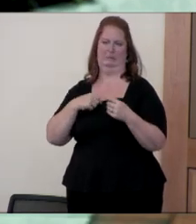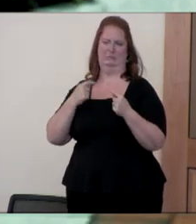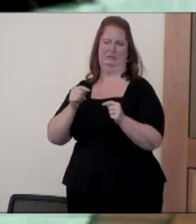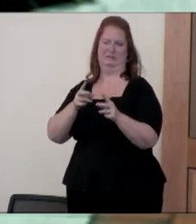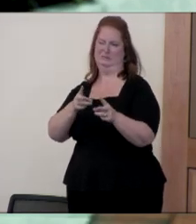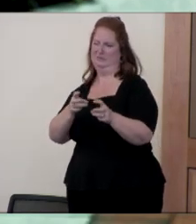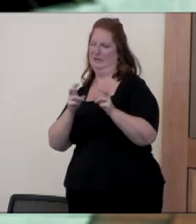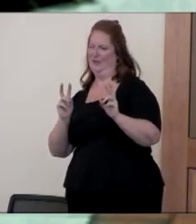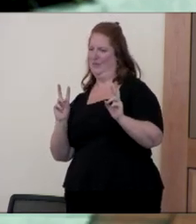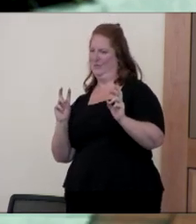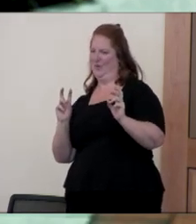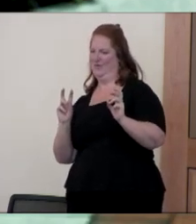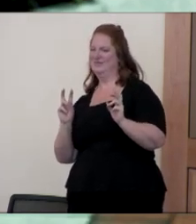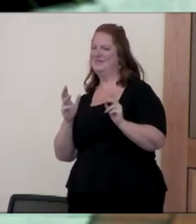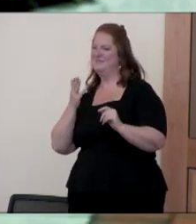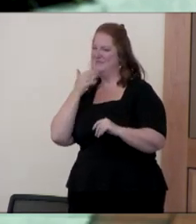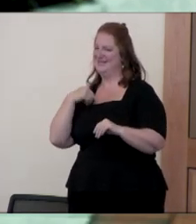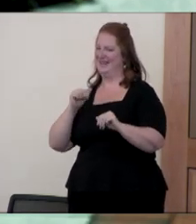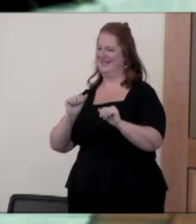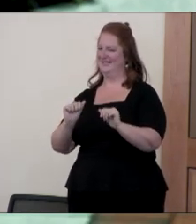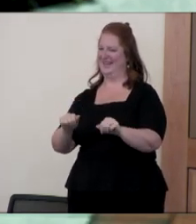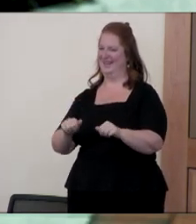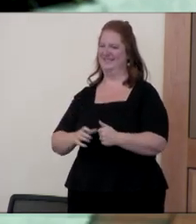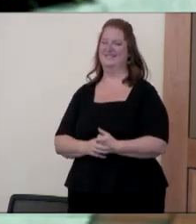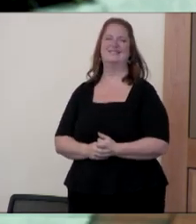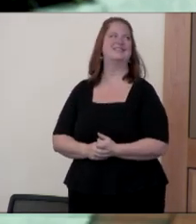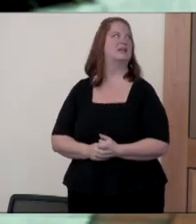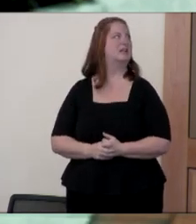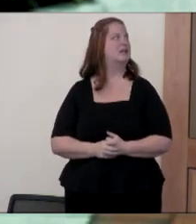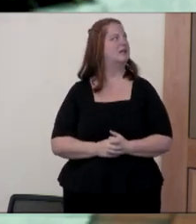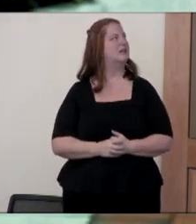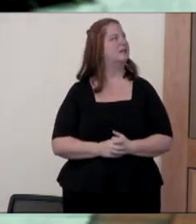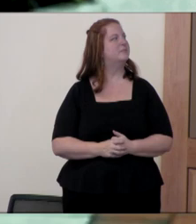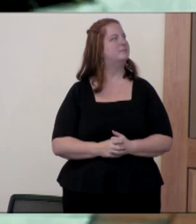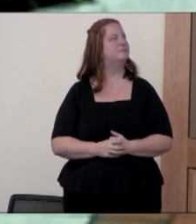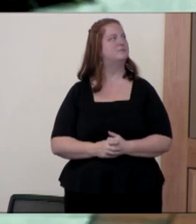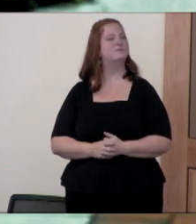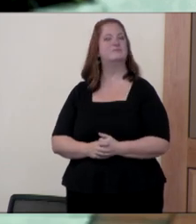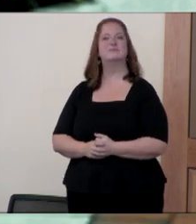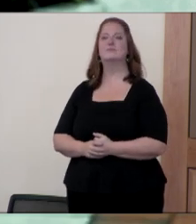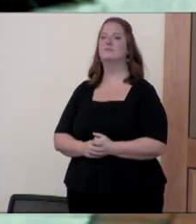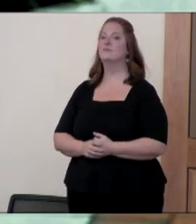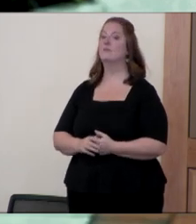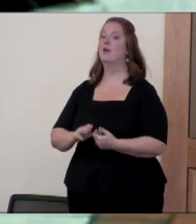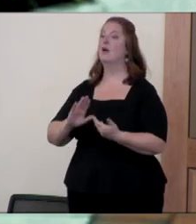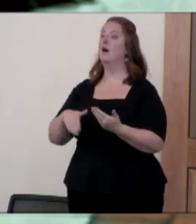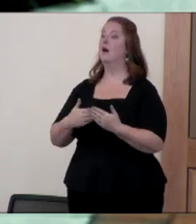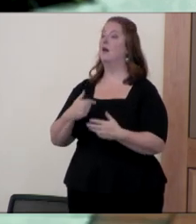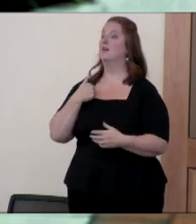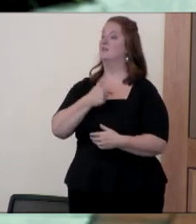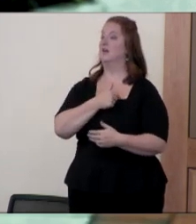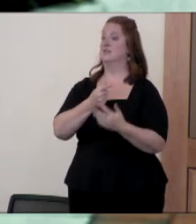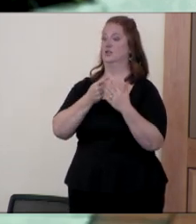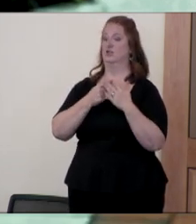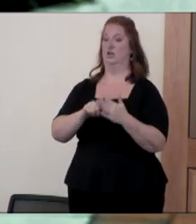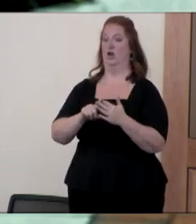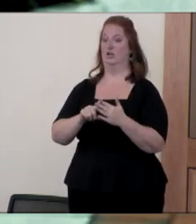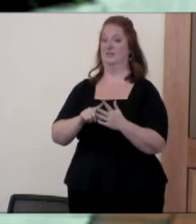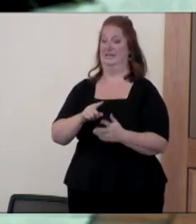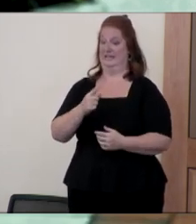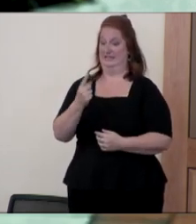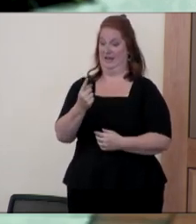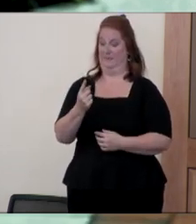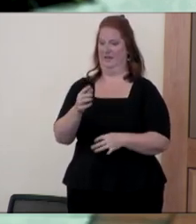her as accurately as I possibly can, "Every one of us is starting something important